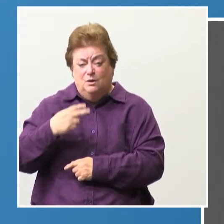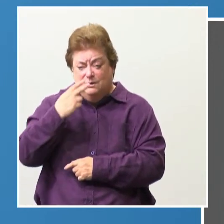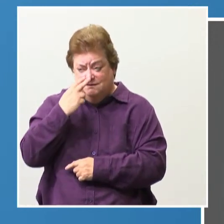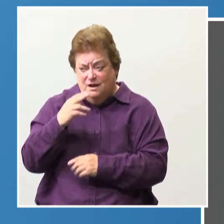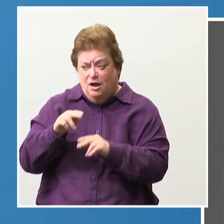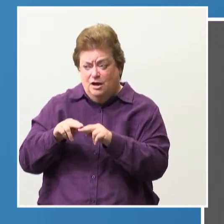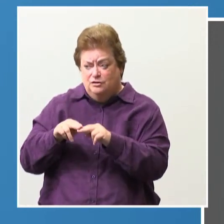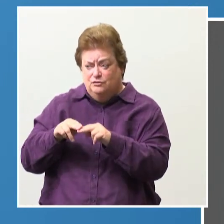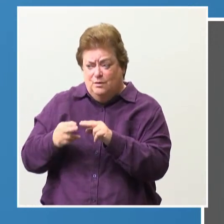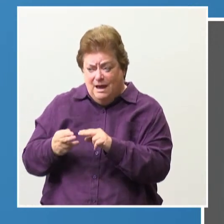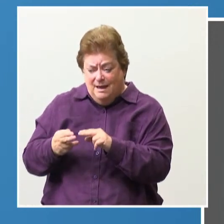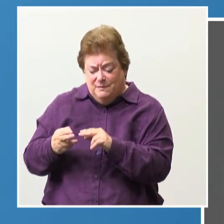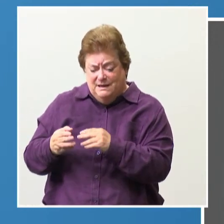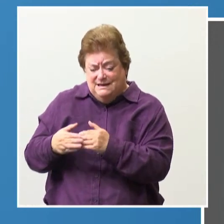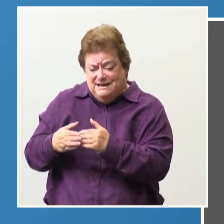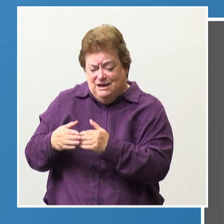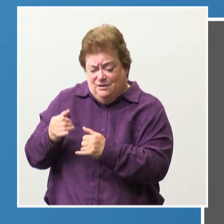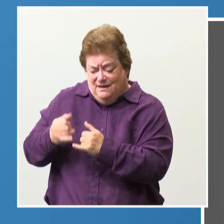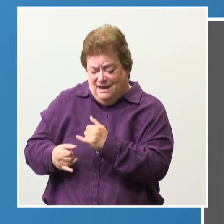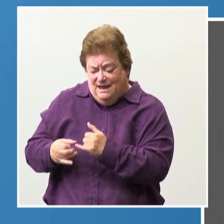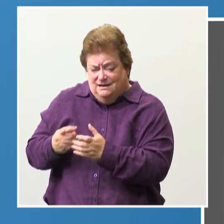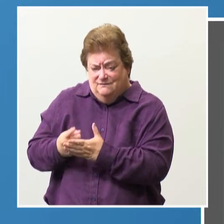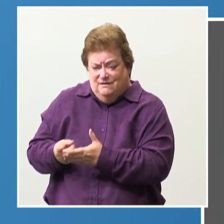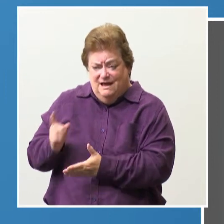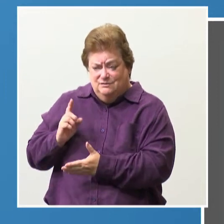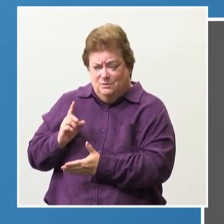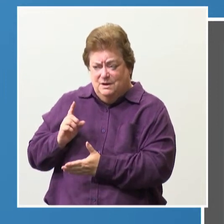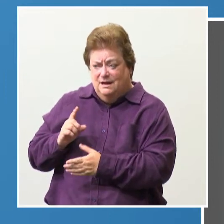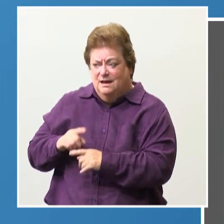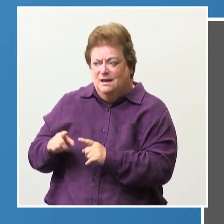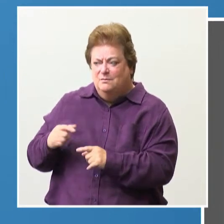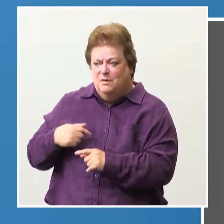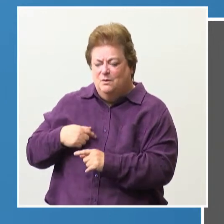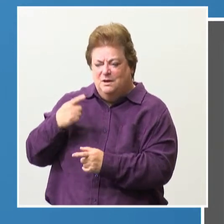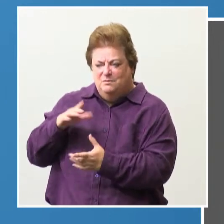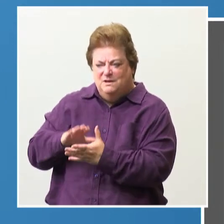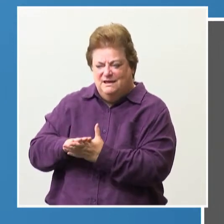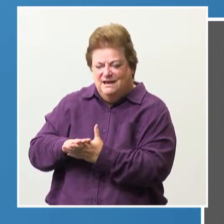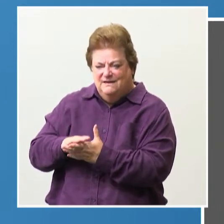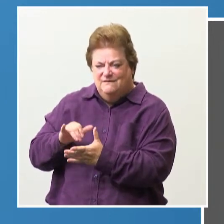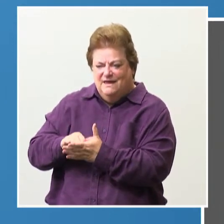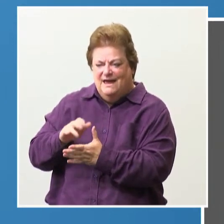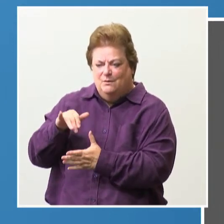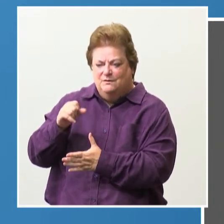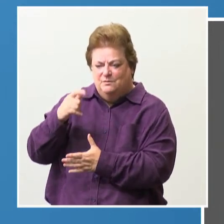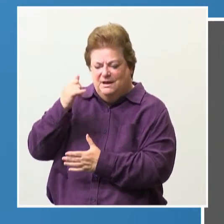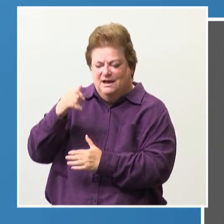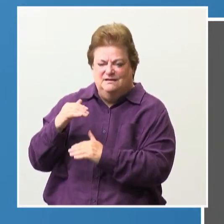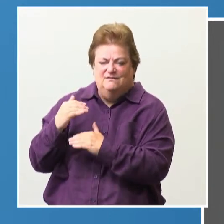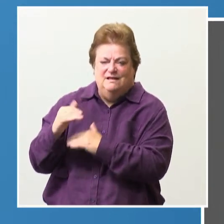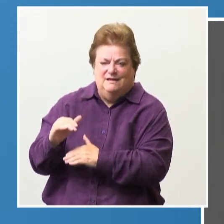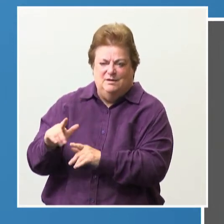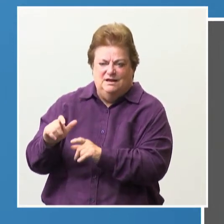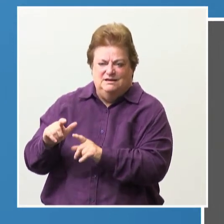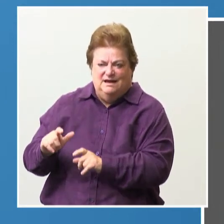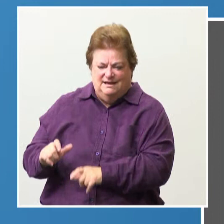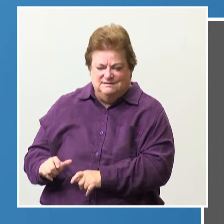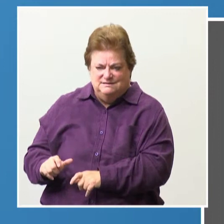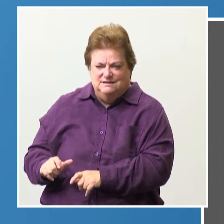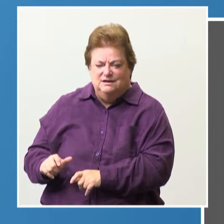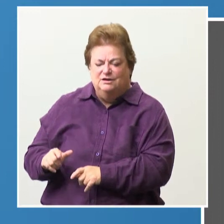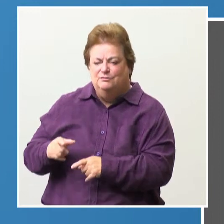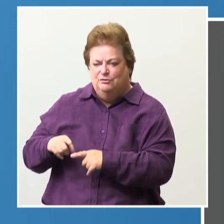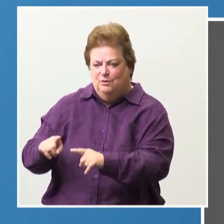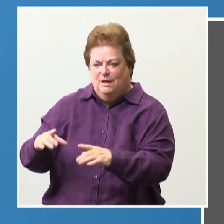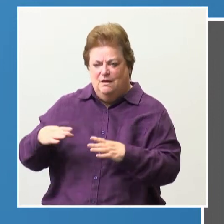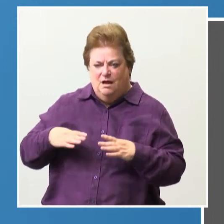drop in cases toward the end of last week, but we believe much of this was due to the limited testing options over the long